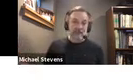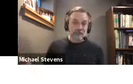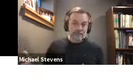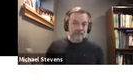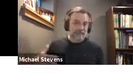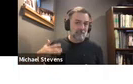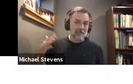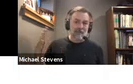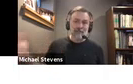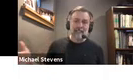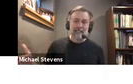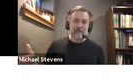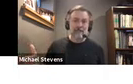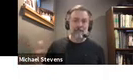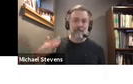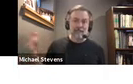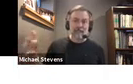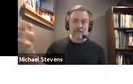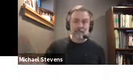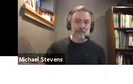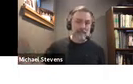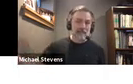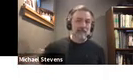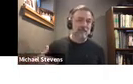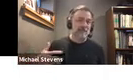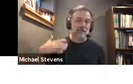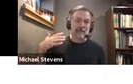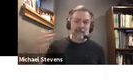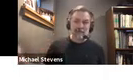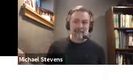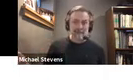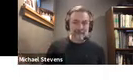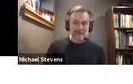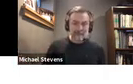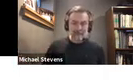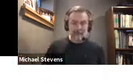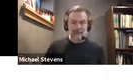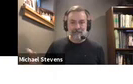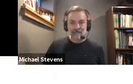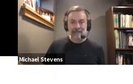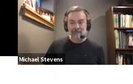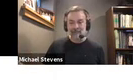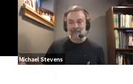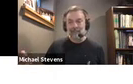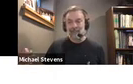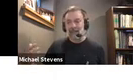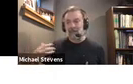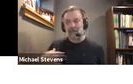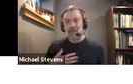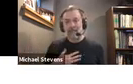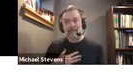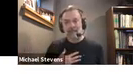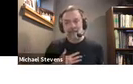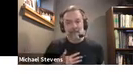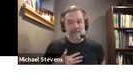in Seattle. They're taking care of all the frontline production with some of the largest names and technology in this area. Uh,